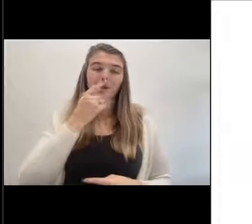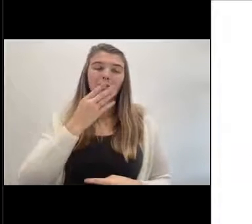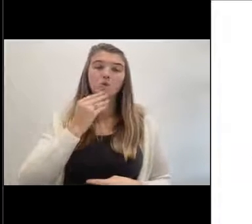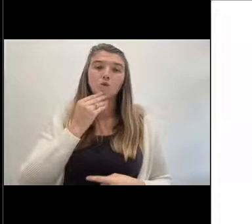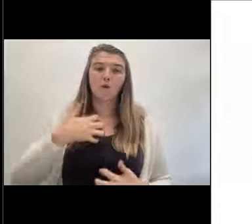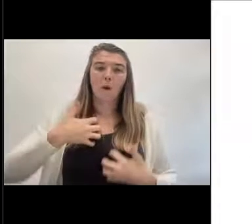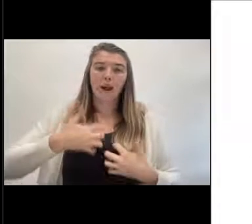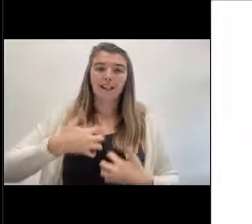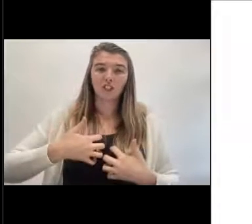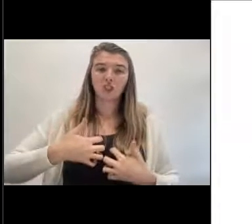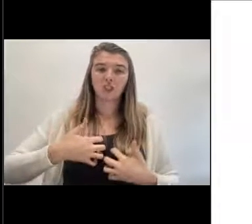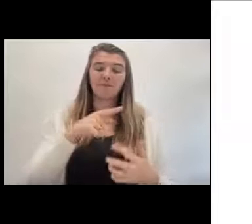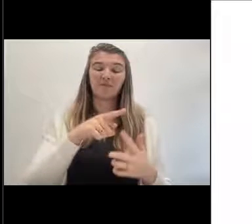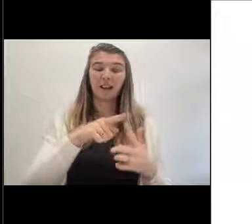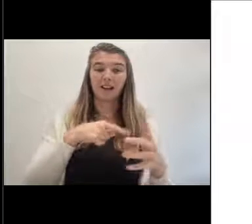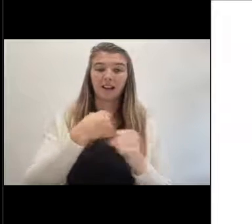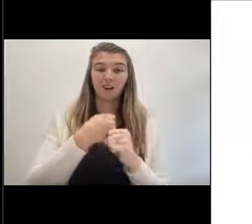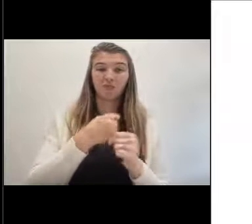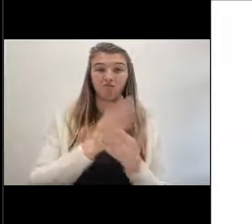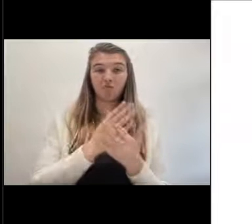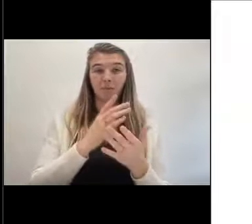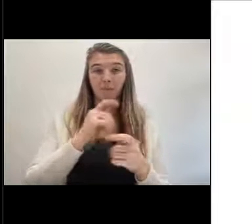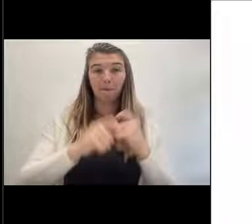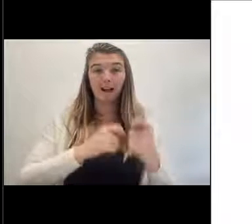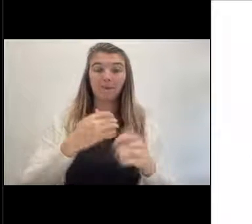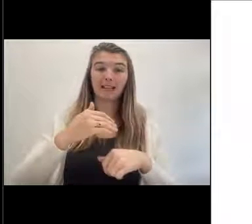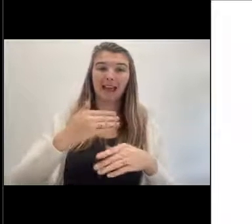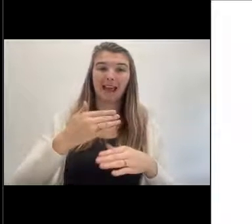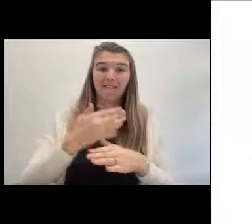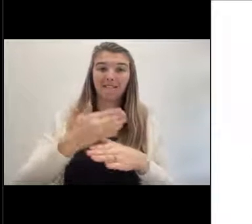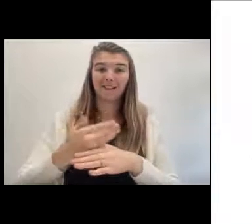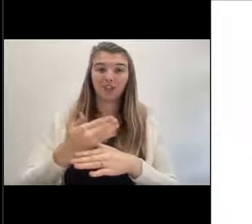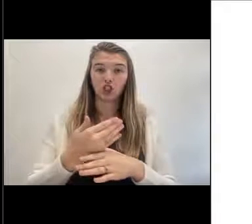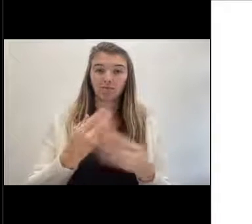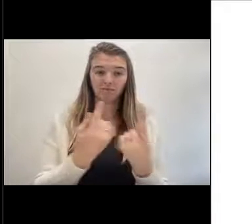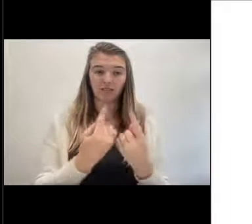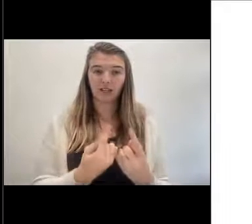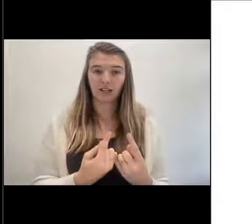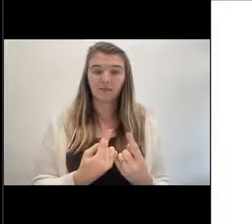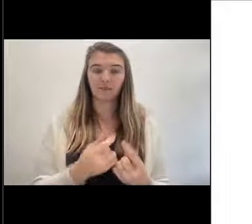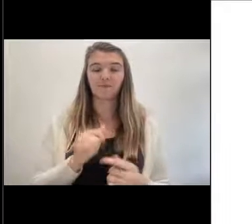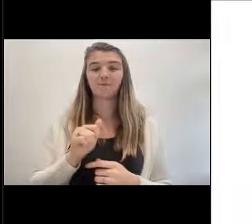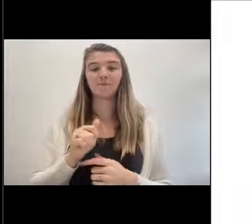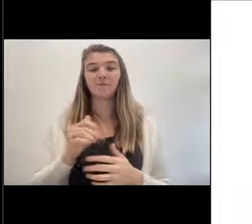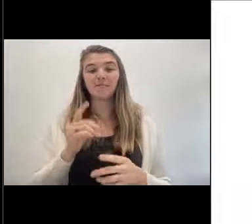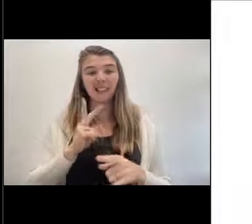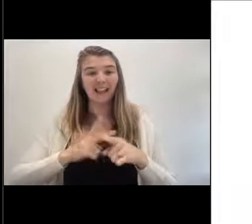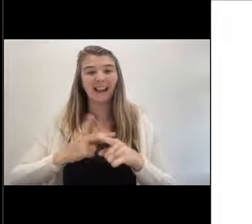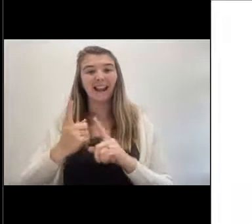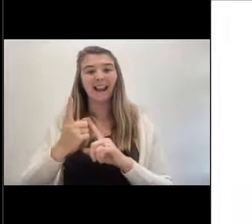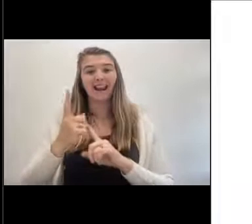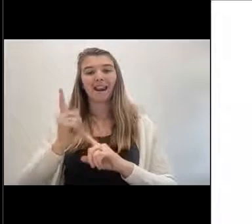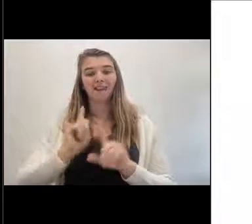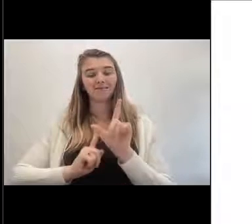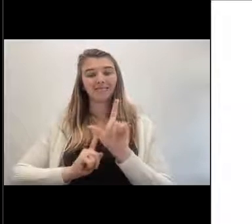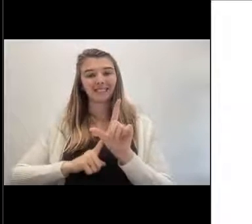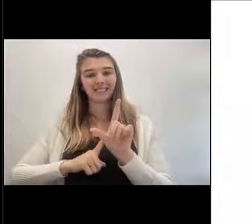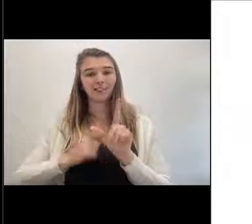becomes an efficient substrate. And again, you have two seminal papers that came out of Greg Beckham's lab and Nick Work's